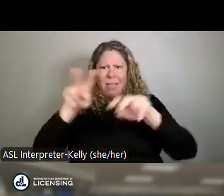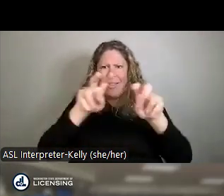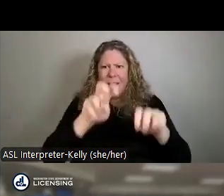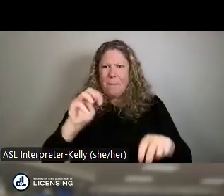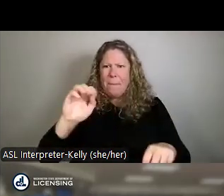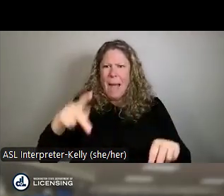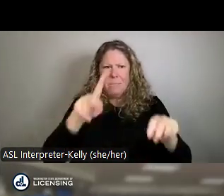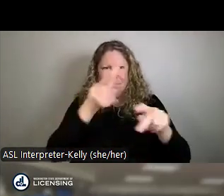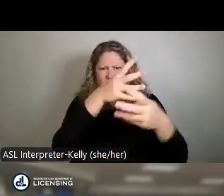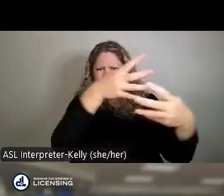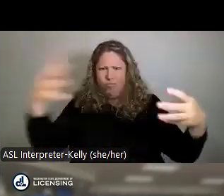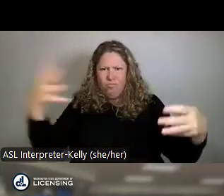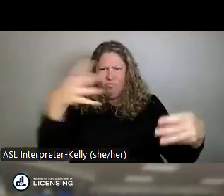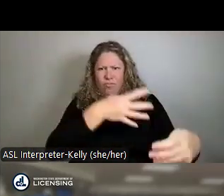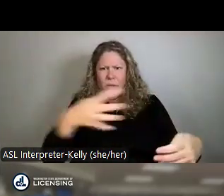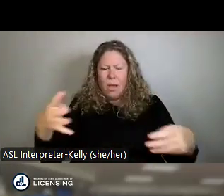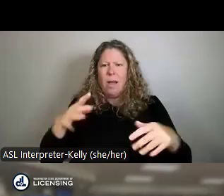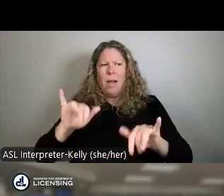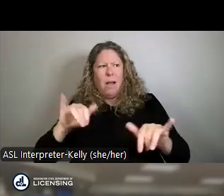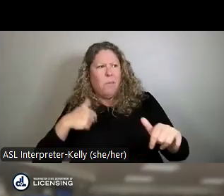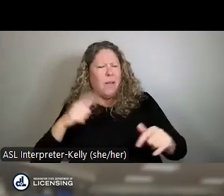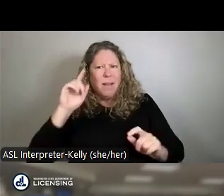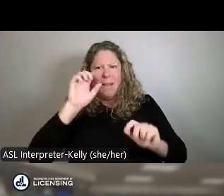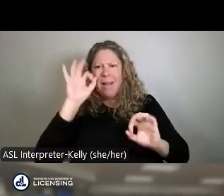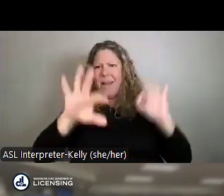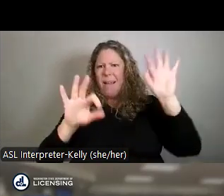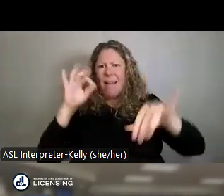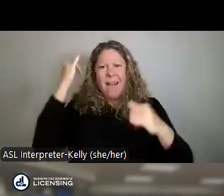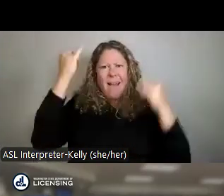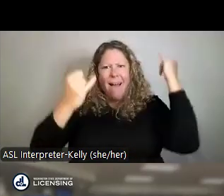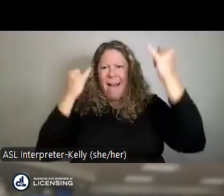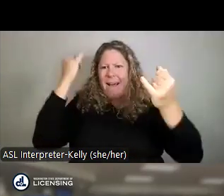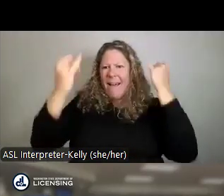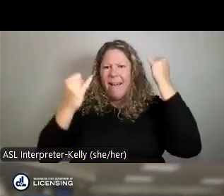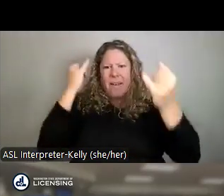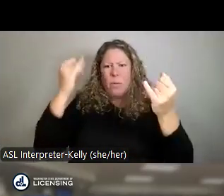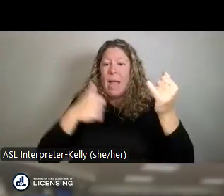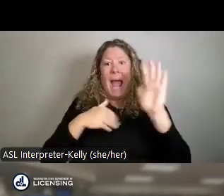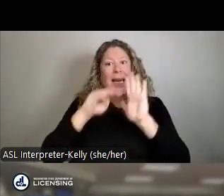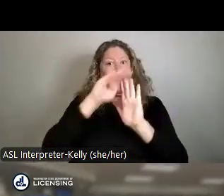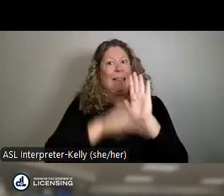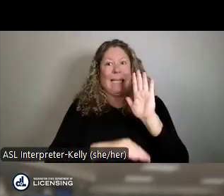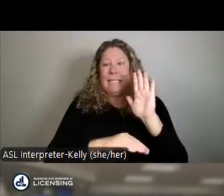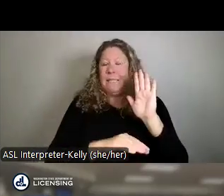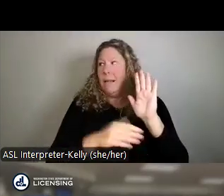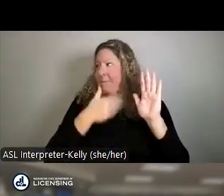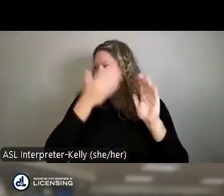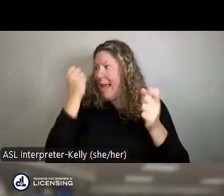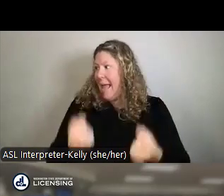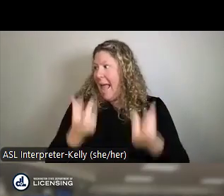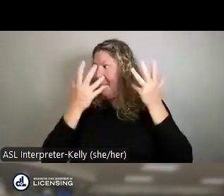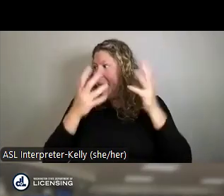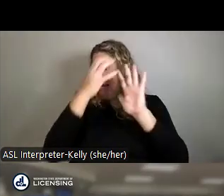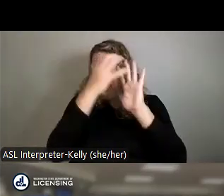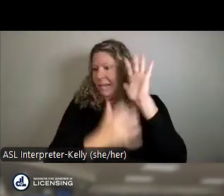different ideas that could benefit customers. And from there, we had a list. Oh gosh, I forgot how many were on our list, but it was pretty